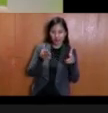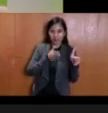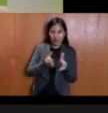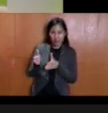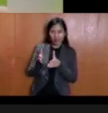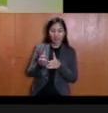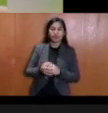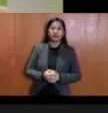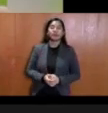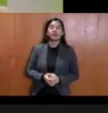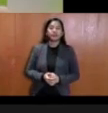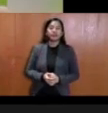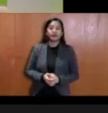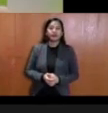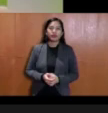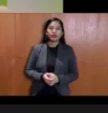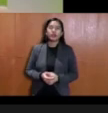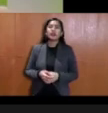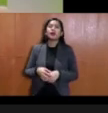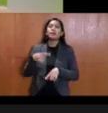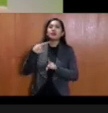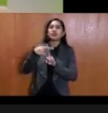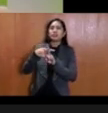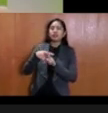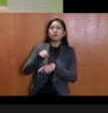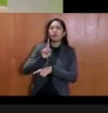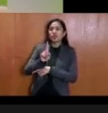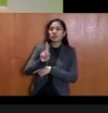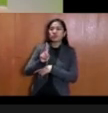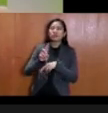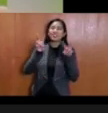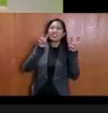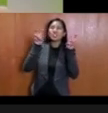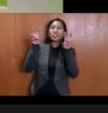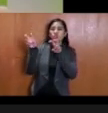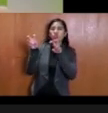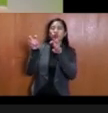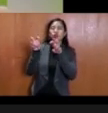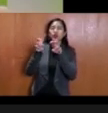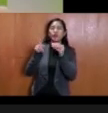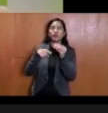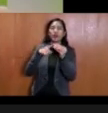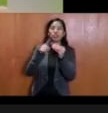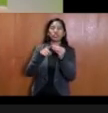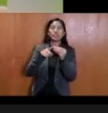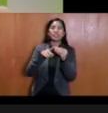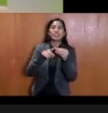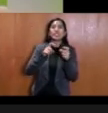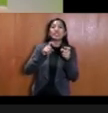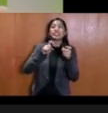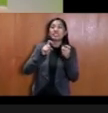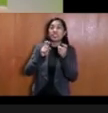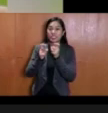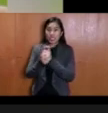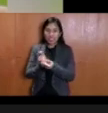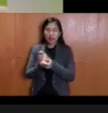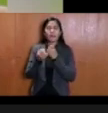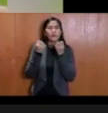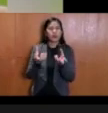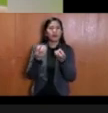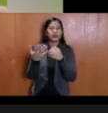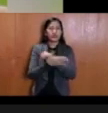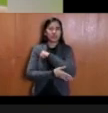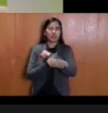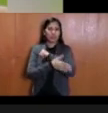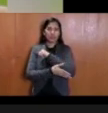lean into. And one issue when it comes to this twin transition is that many countries have